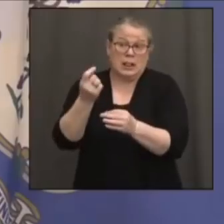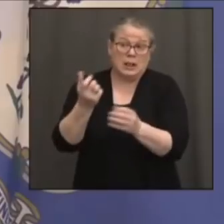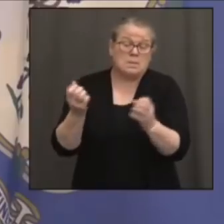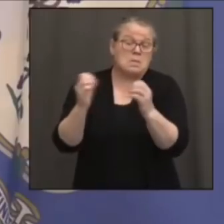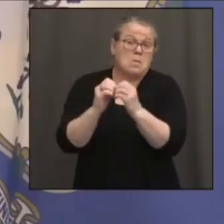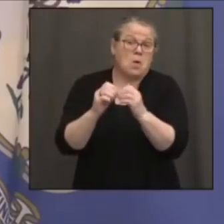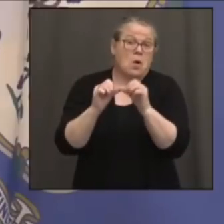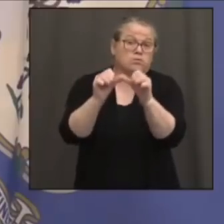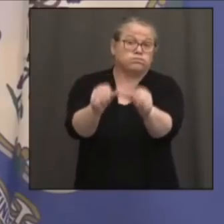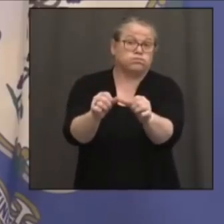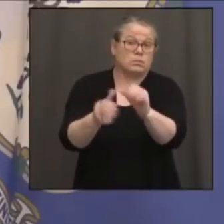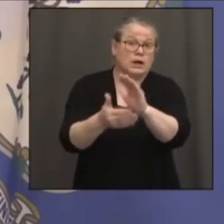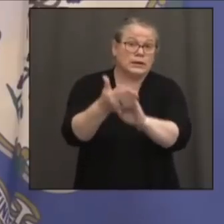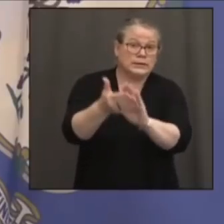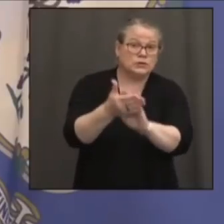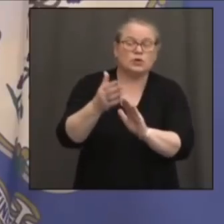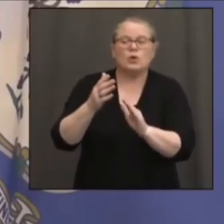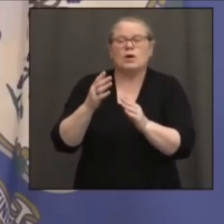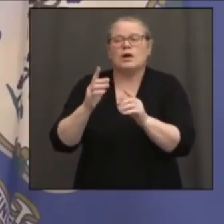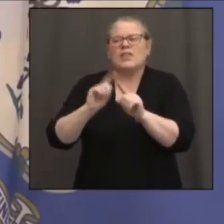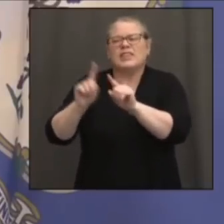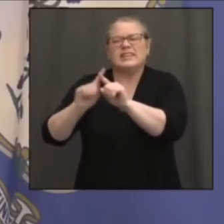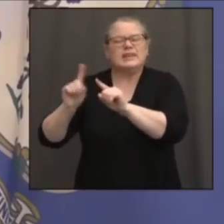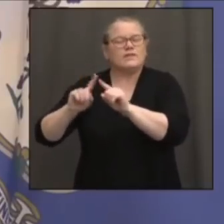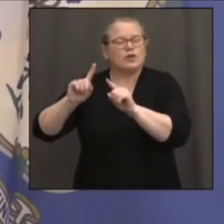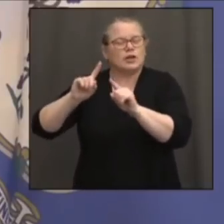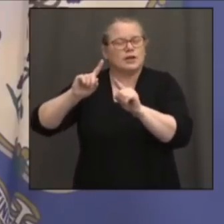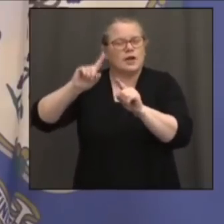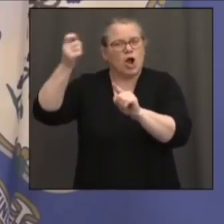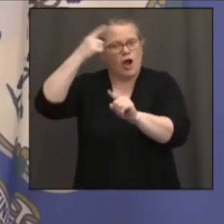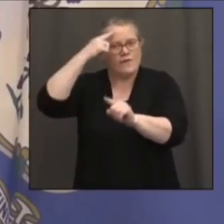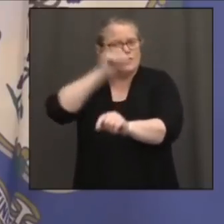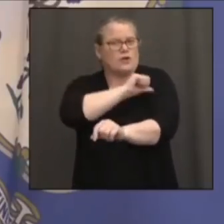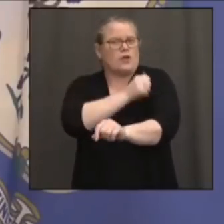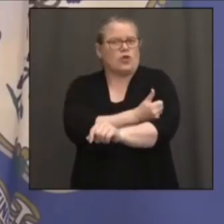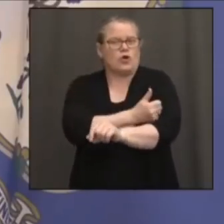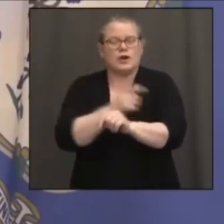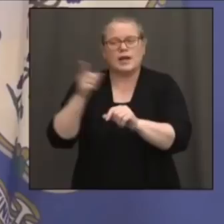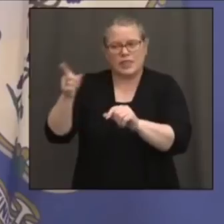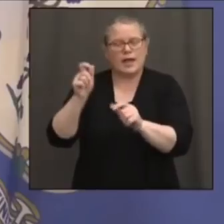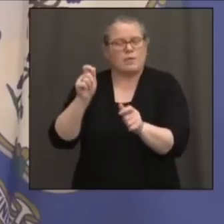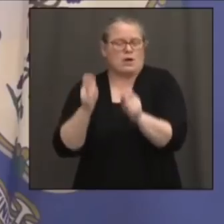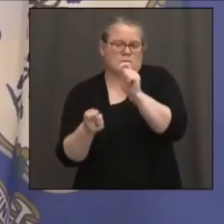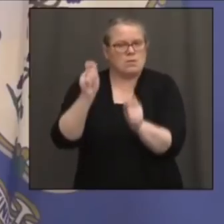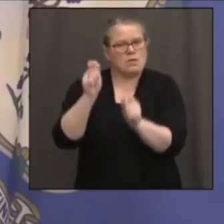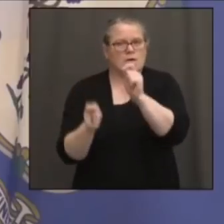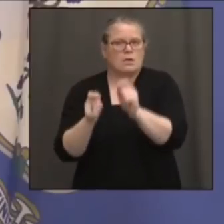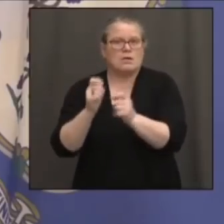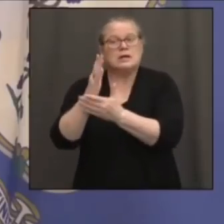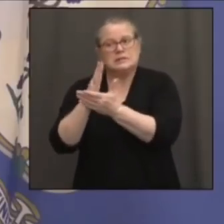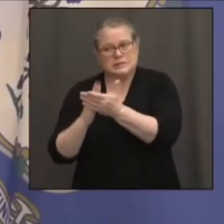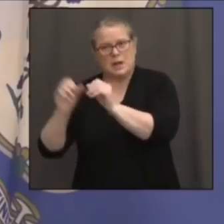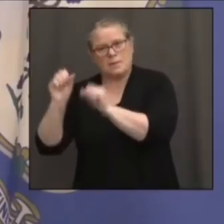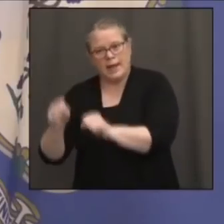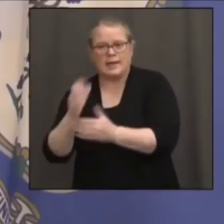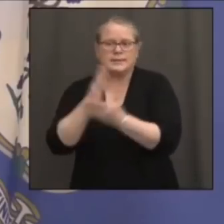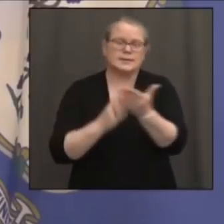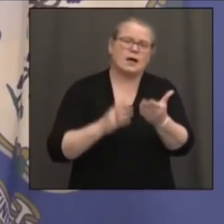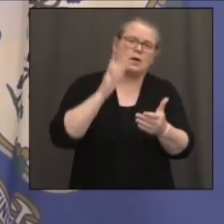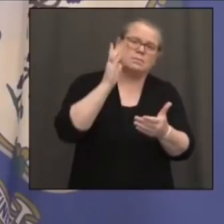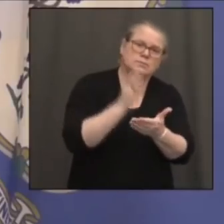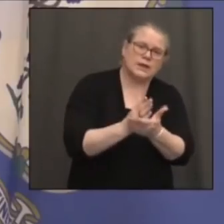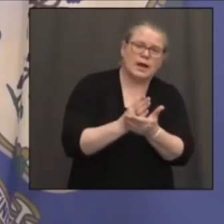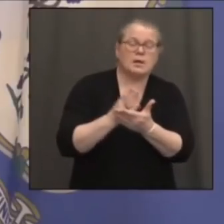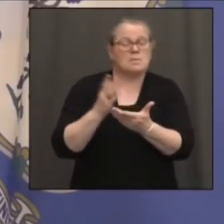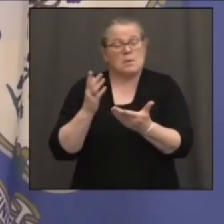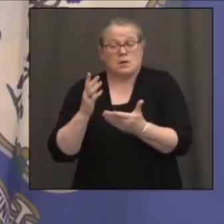of the different EOs. It's up to them, but there is a real need to continue many of them for even the foreseeable future. But Paul, do you